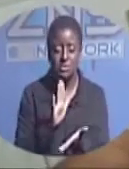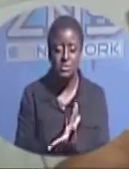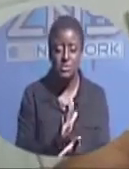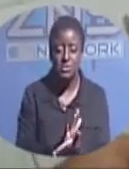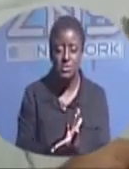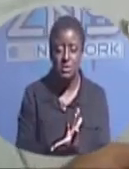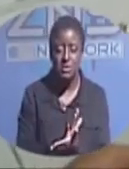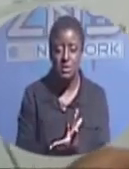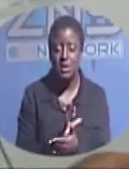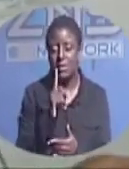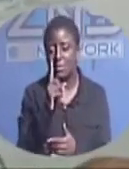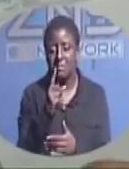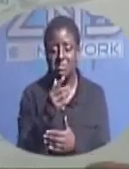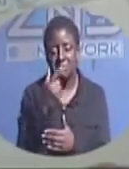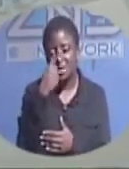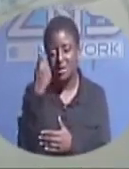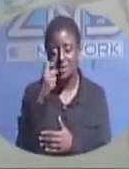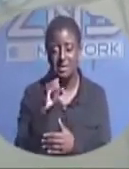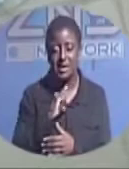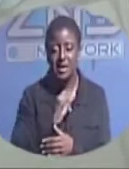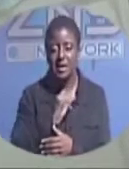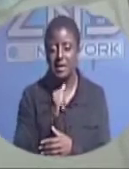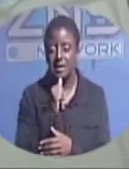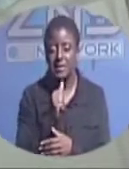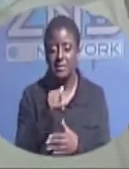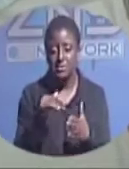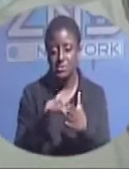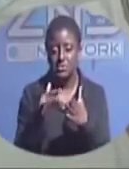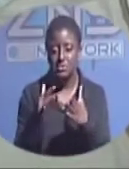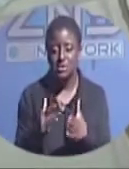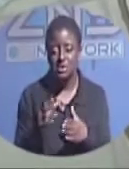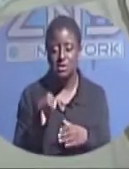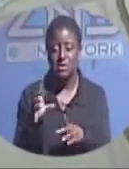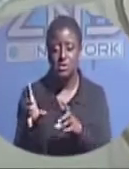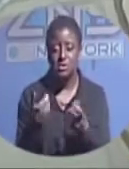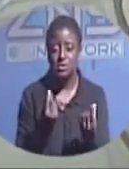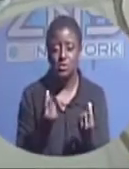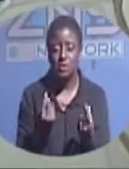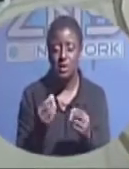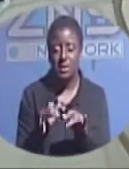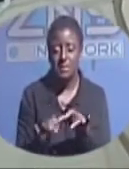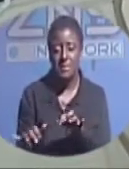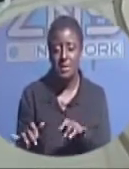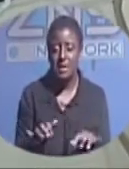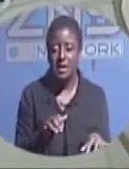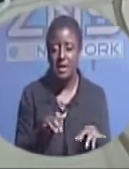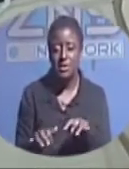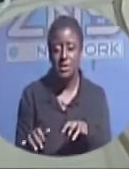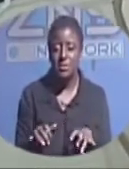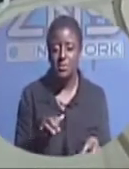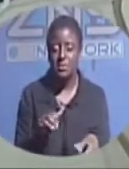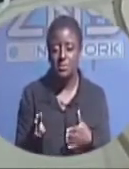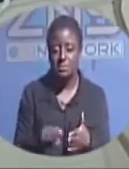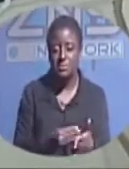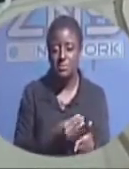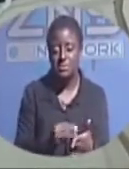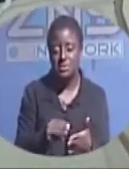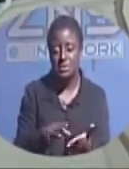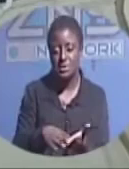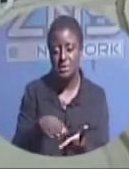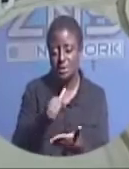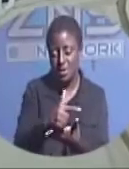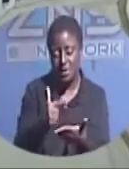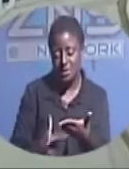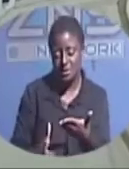of it because I'm a student at the school. I am doing piano lesson, and I hope to enter the classes